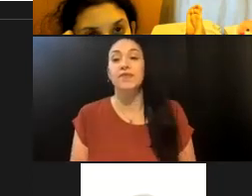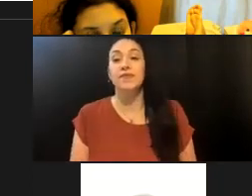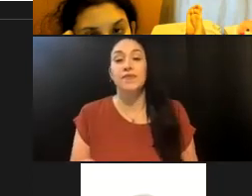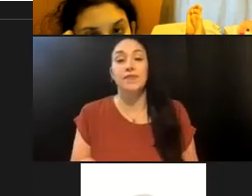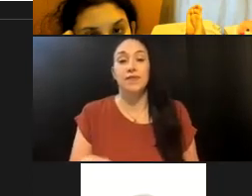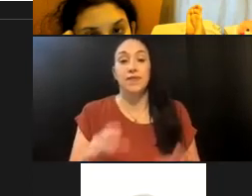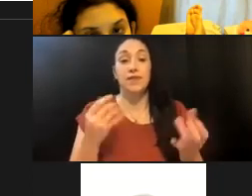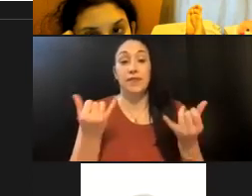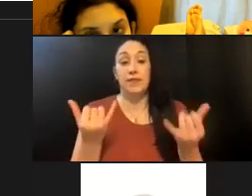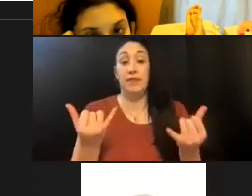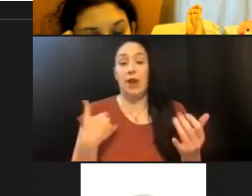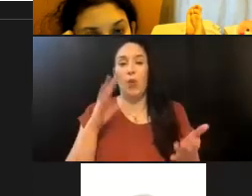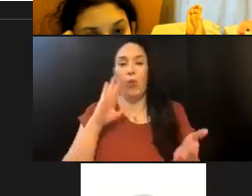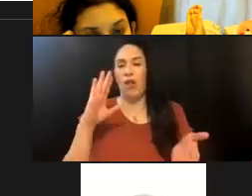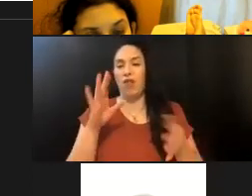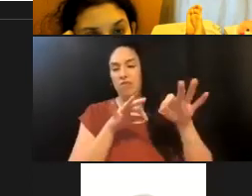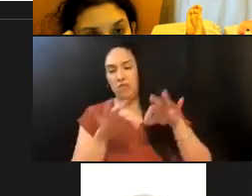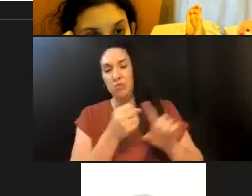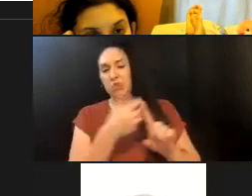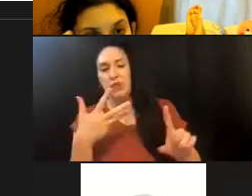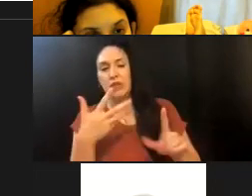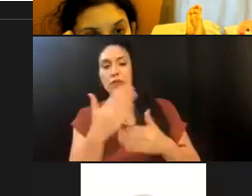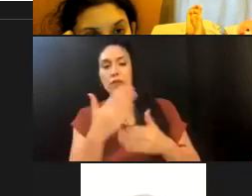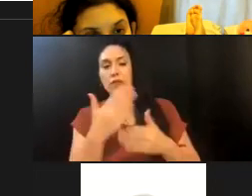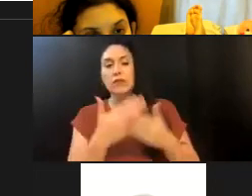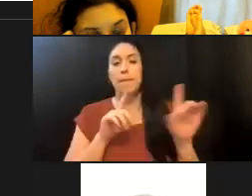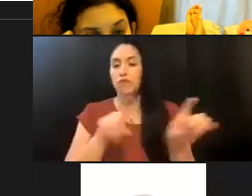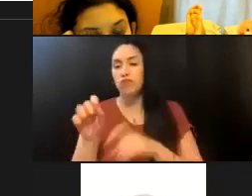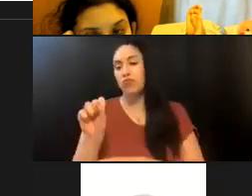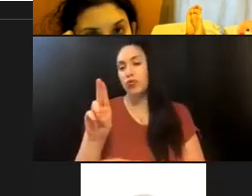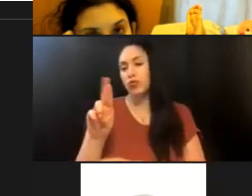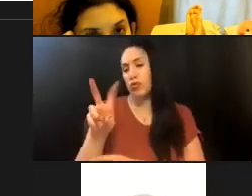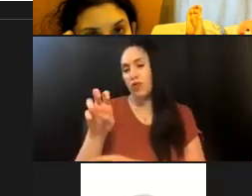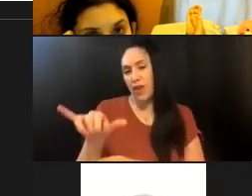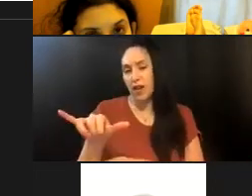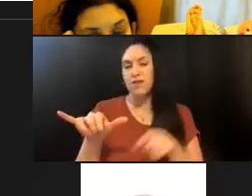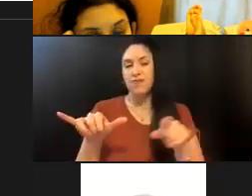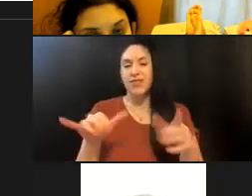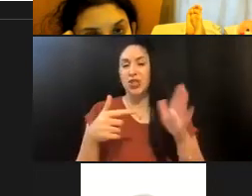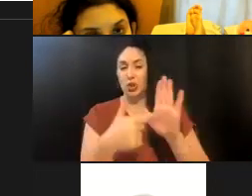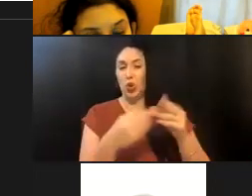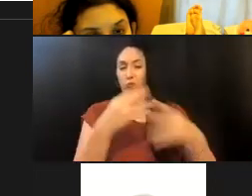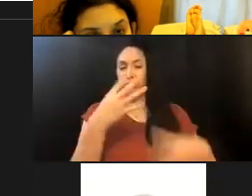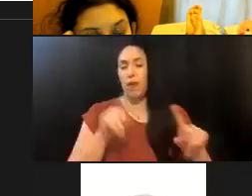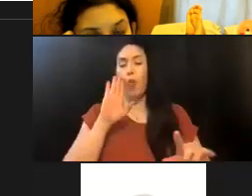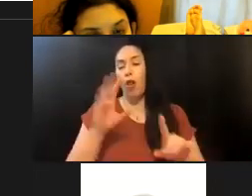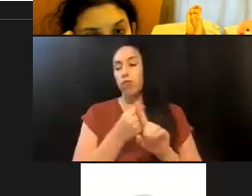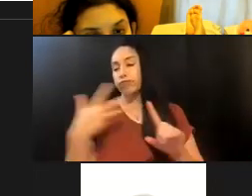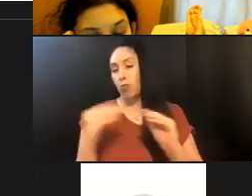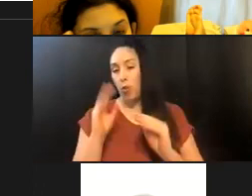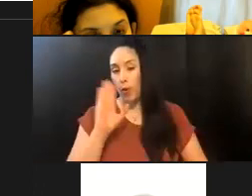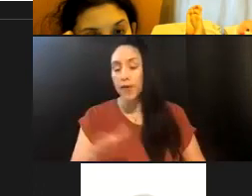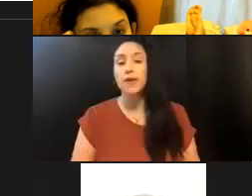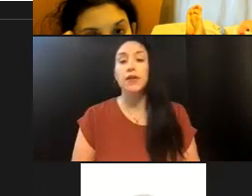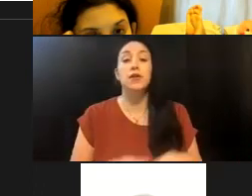exist. This slide shows some of those that already do, but I'll talk about them a little bit more on the next slide. Then the third